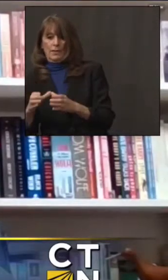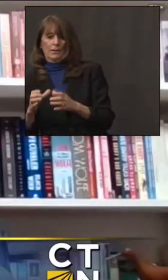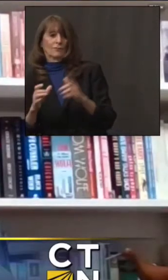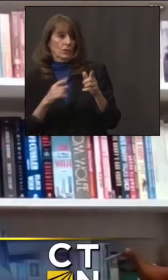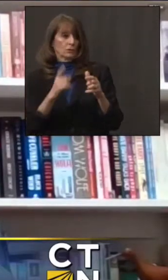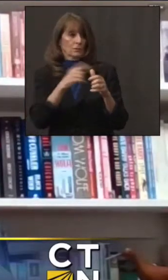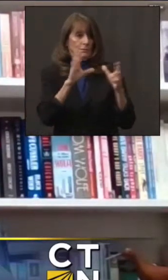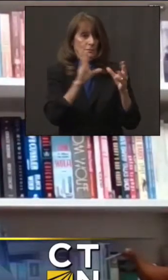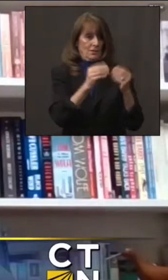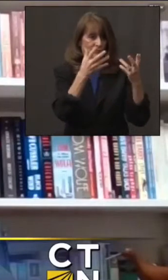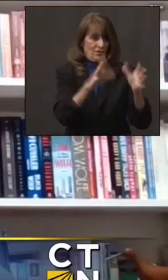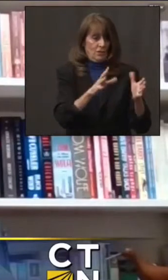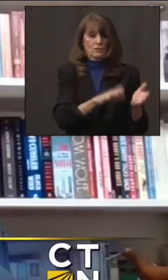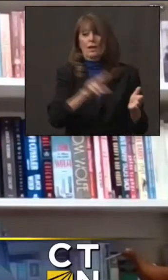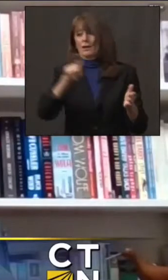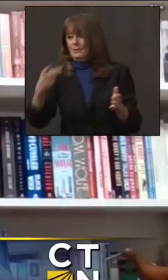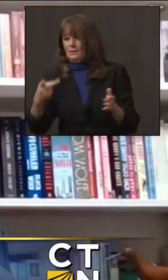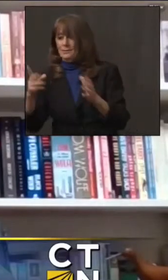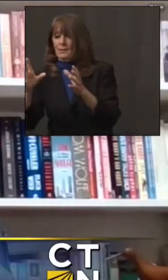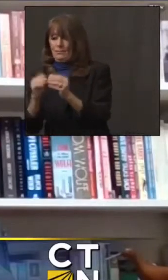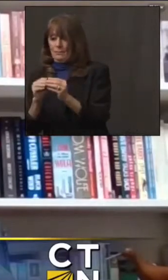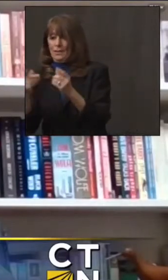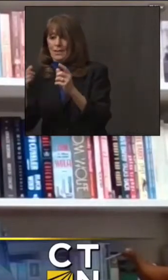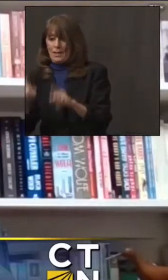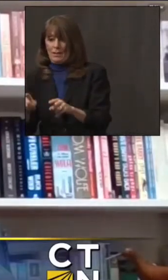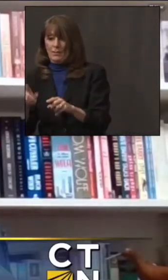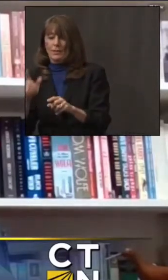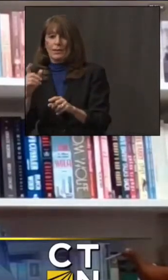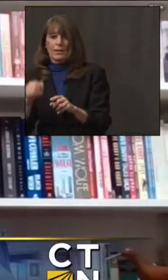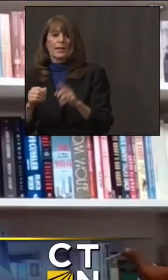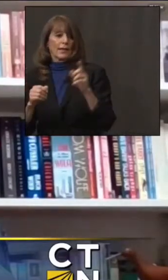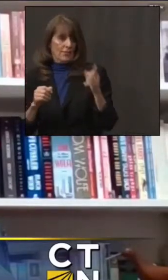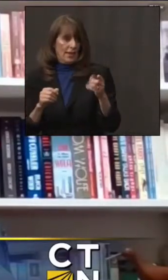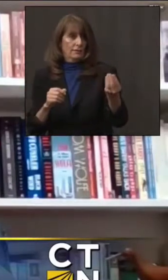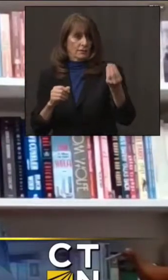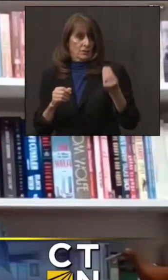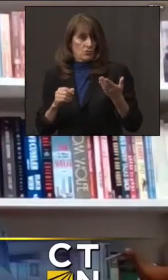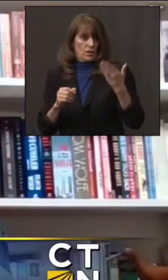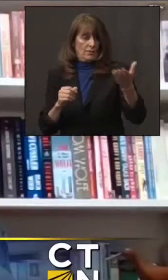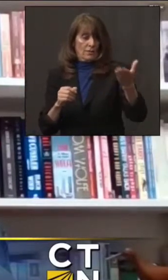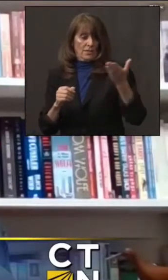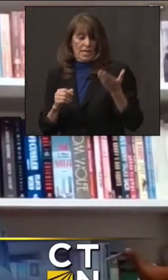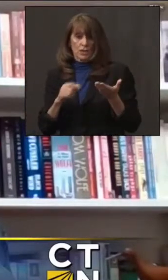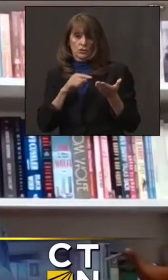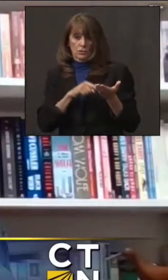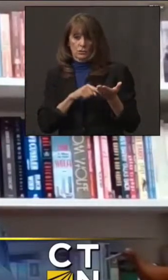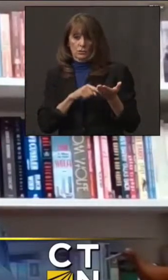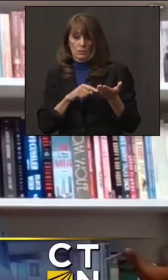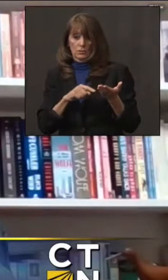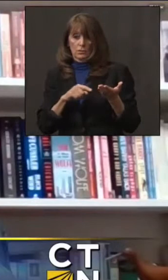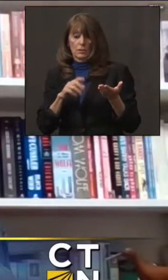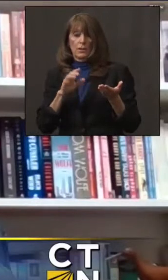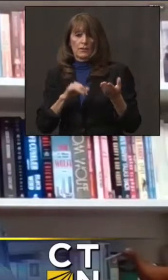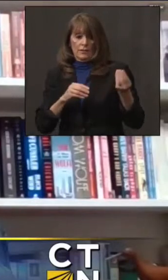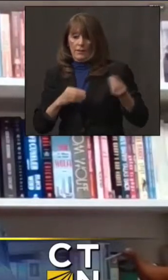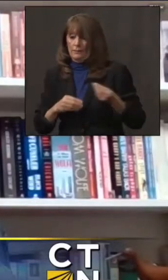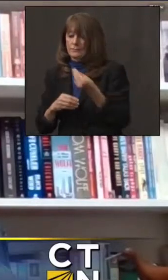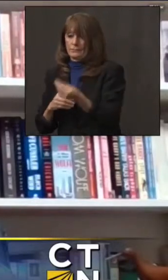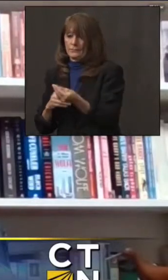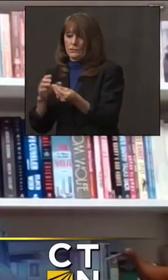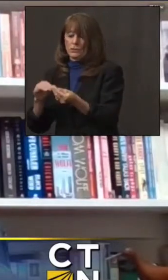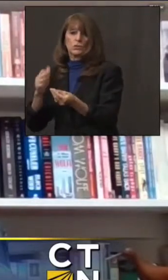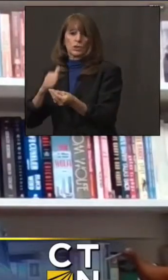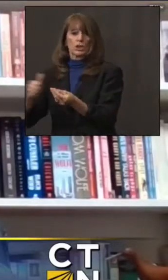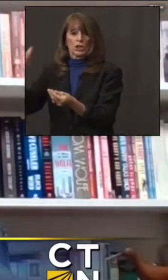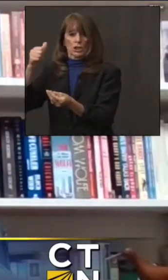happened. And then they formulated their recommendation by consensus, which was transmitted to the